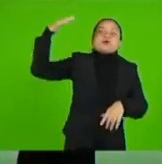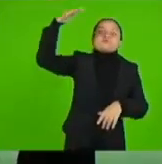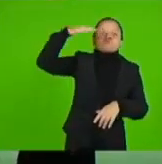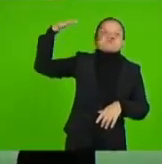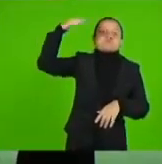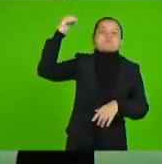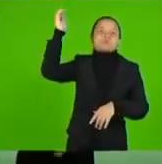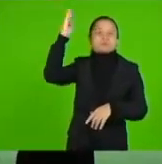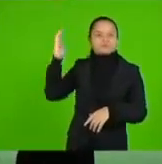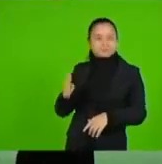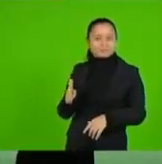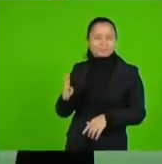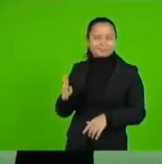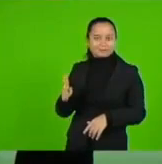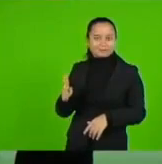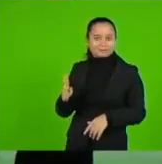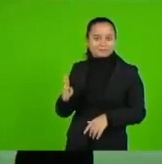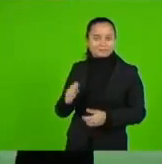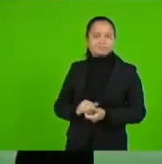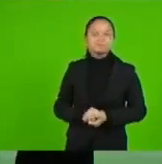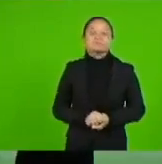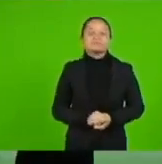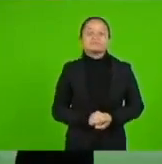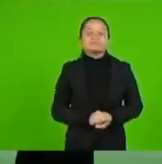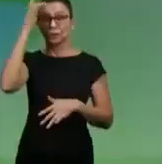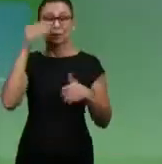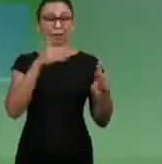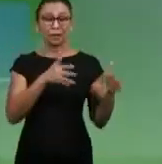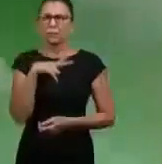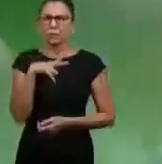in one of the highest courts of our nation.